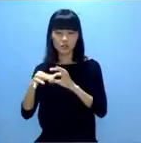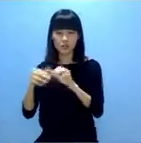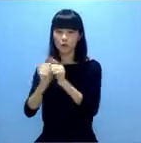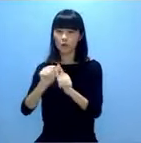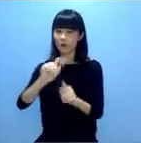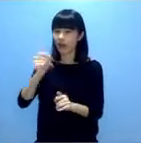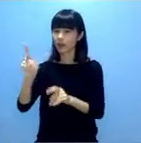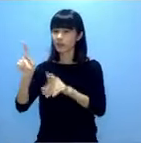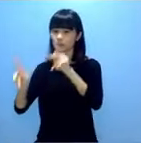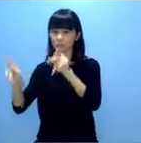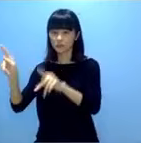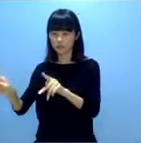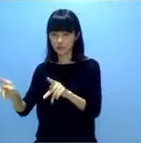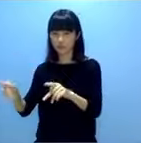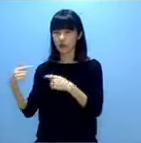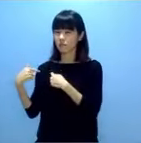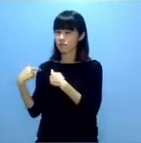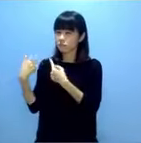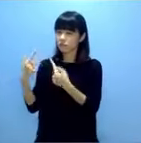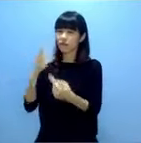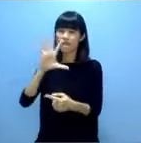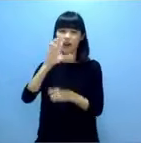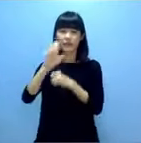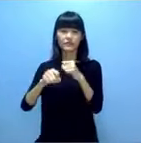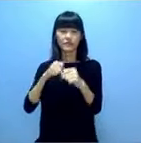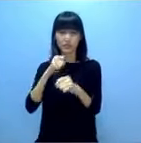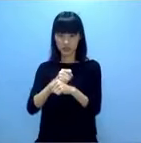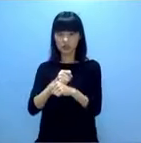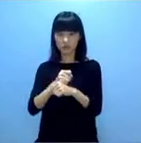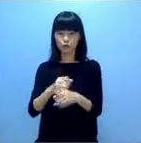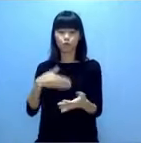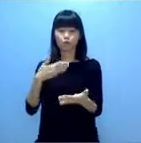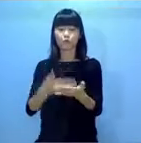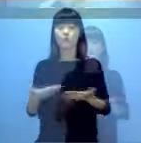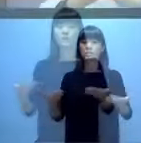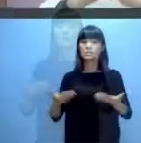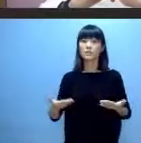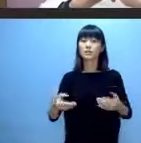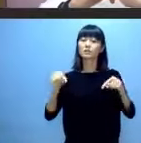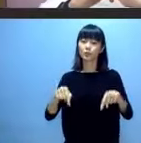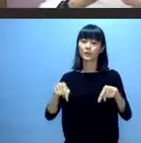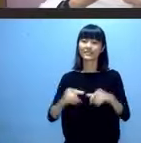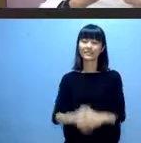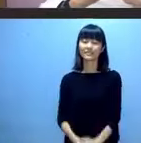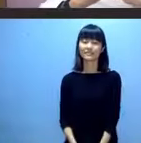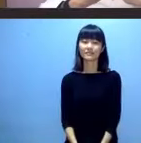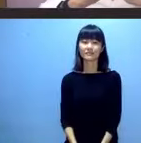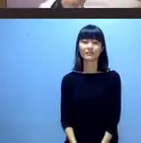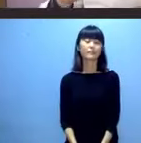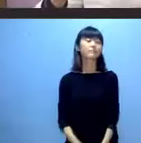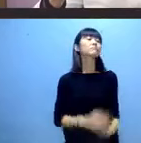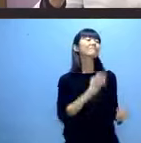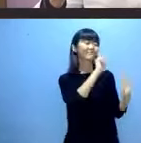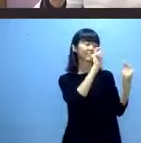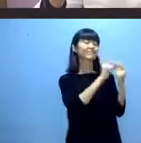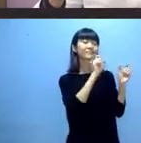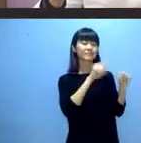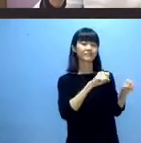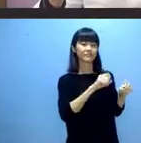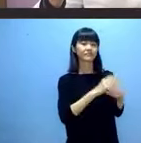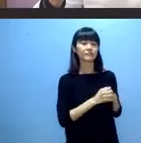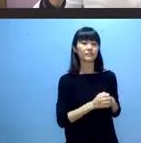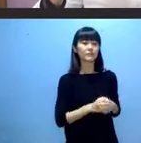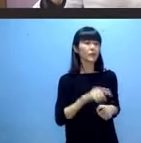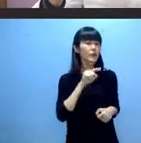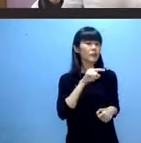the whole last 5 years to be able to get to where we are today. Yeah. Exactly. So actually, you know, and this is great advice,